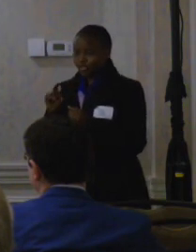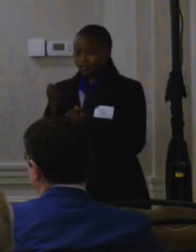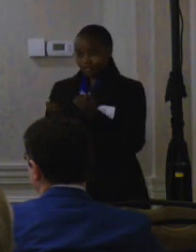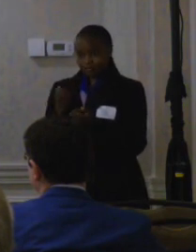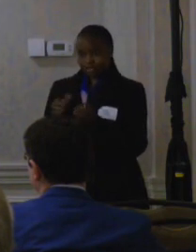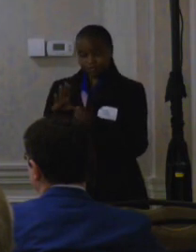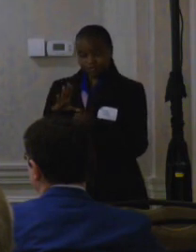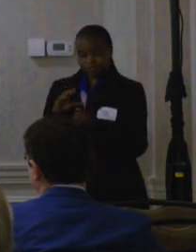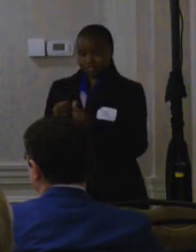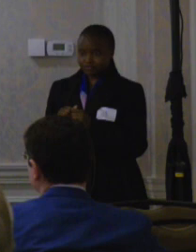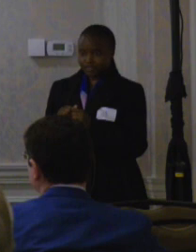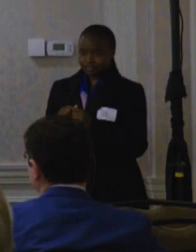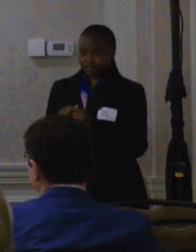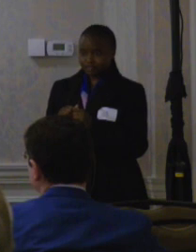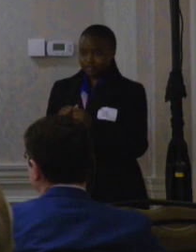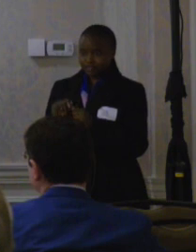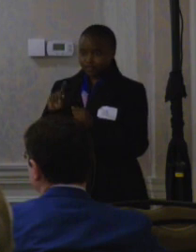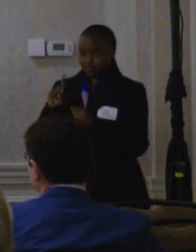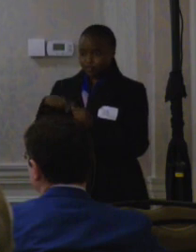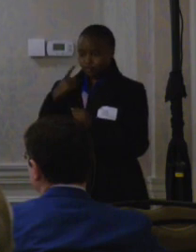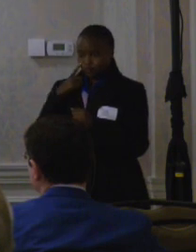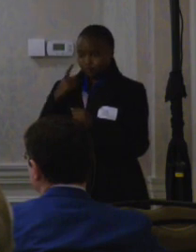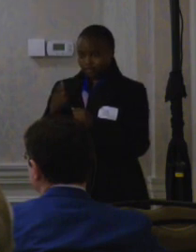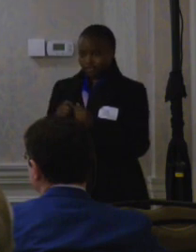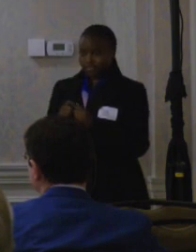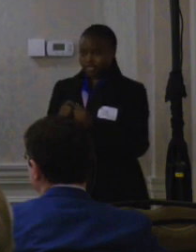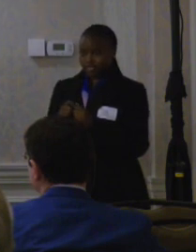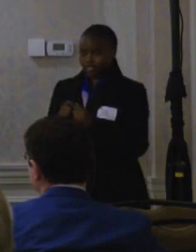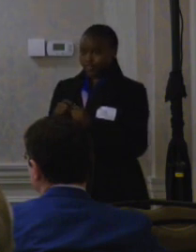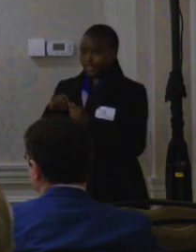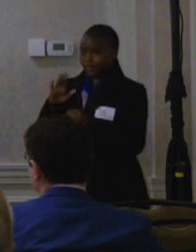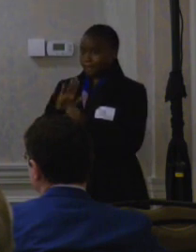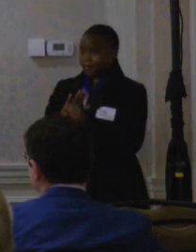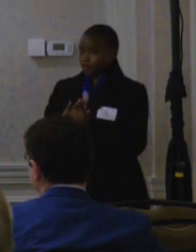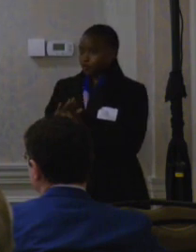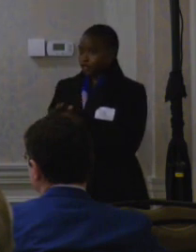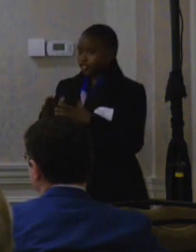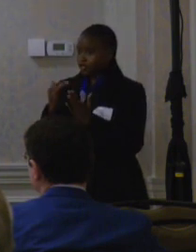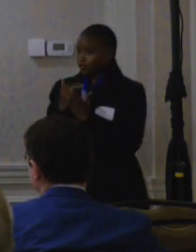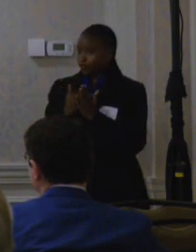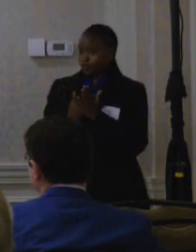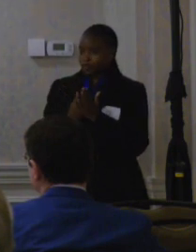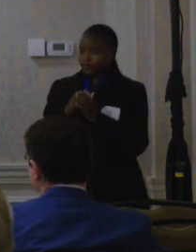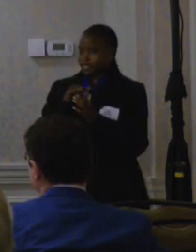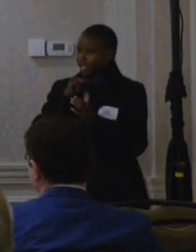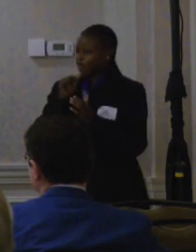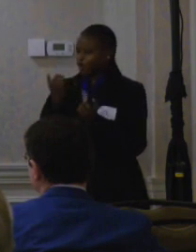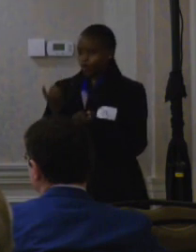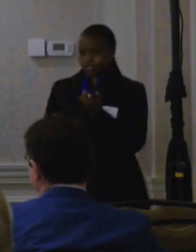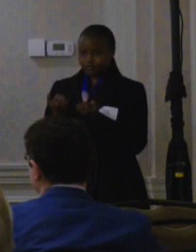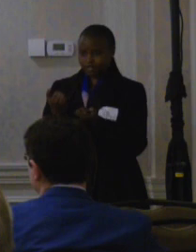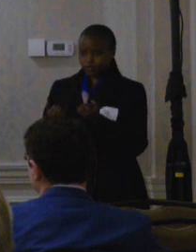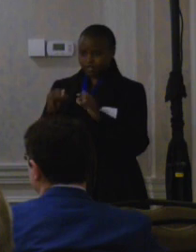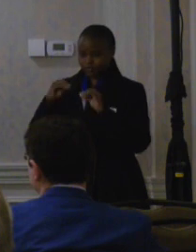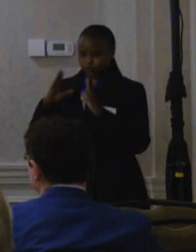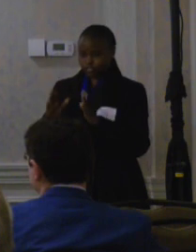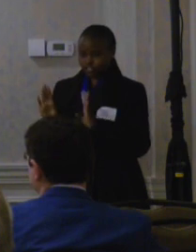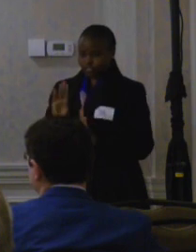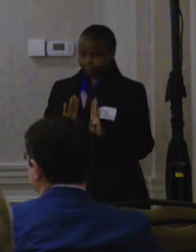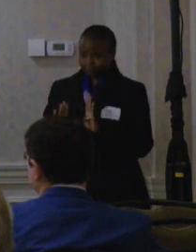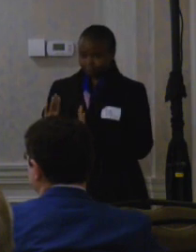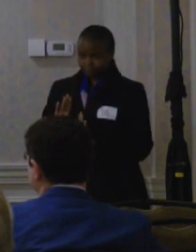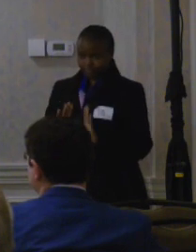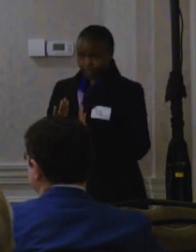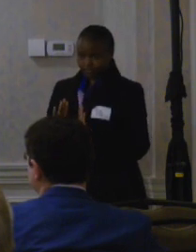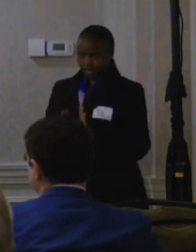fine. And what we see is that the vast majority of programs are not evaluated for teacher behavior, and they're not